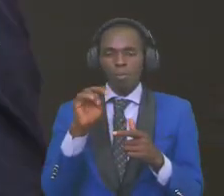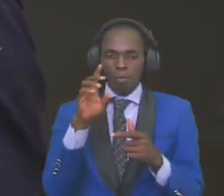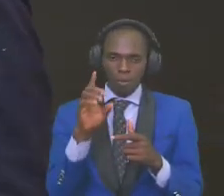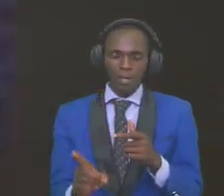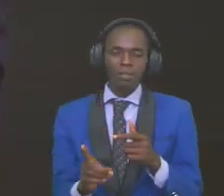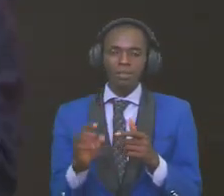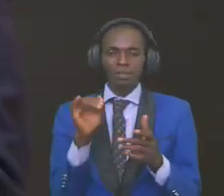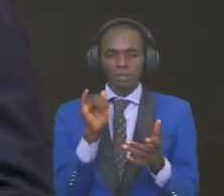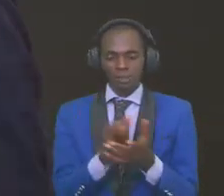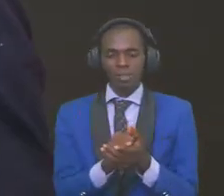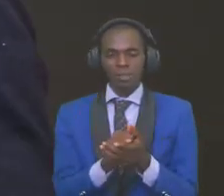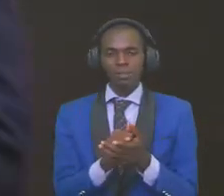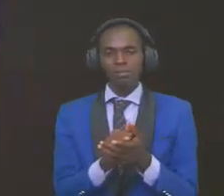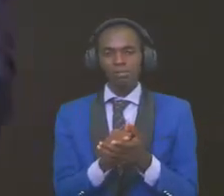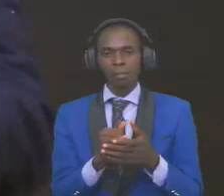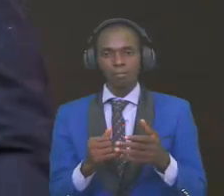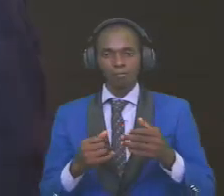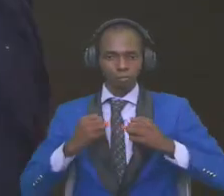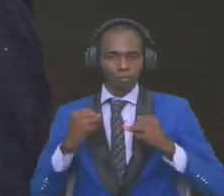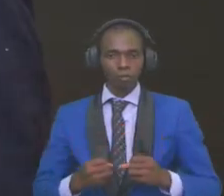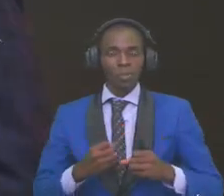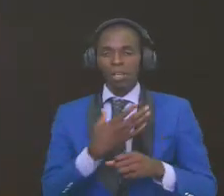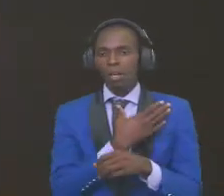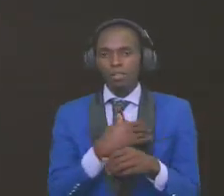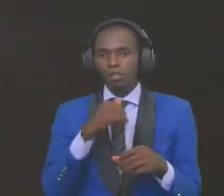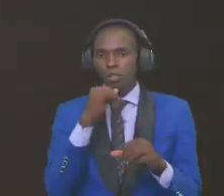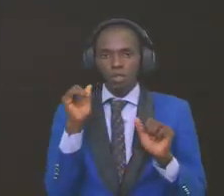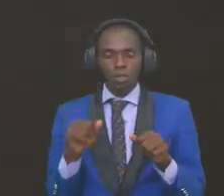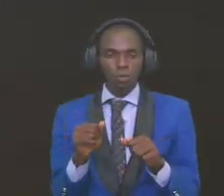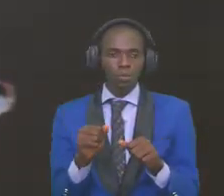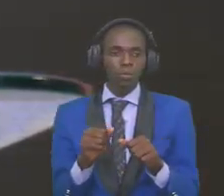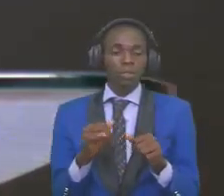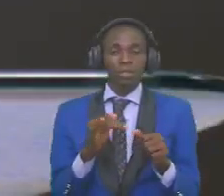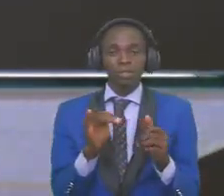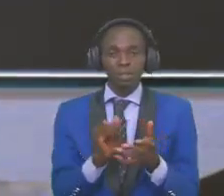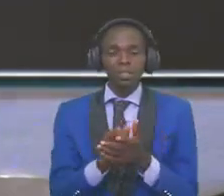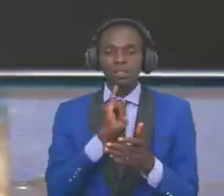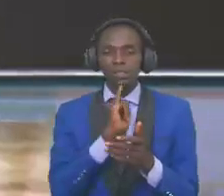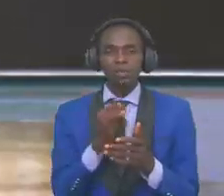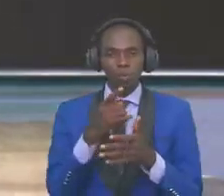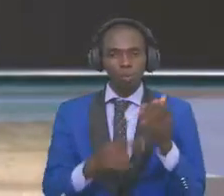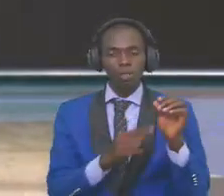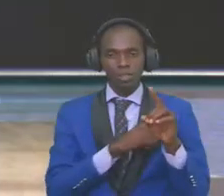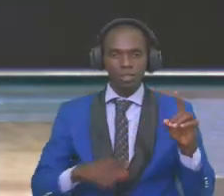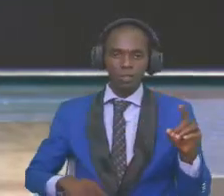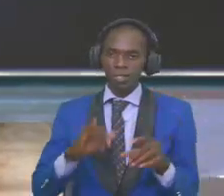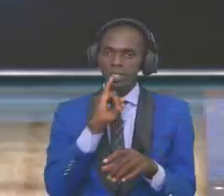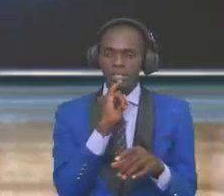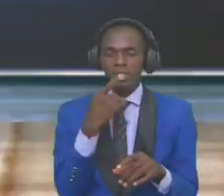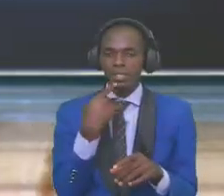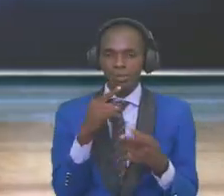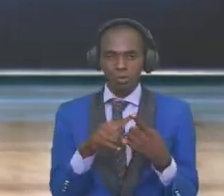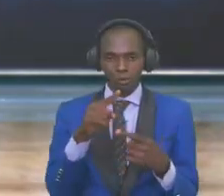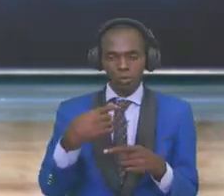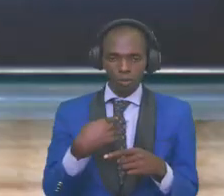uncrushable, unconquerable, and unstoppable. That's what the Lord is telling us. Look at this in